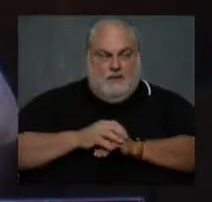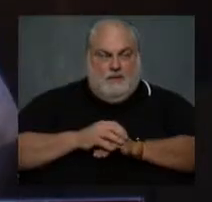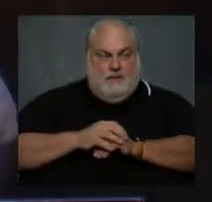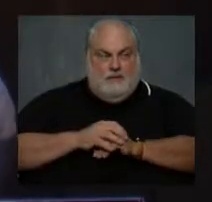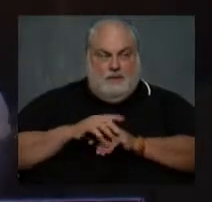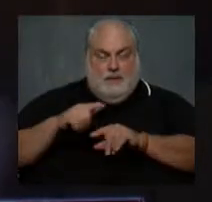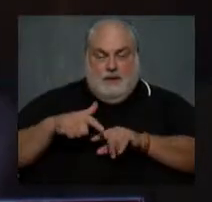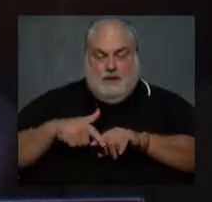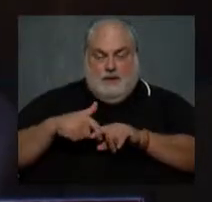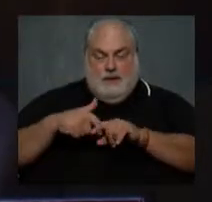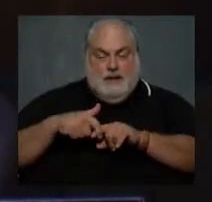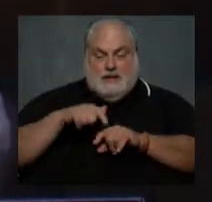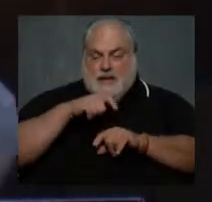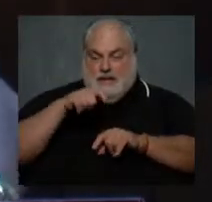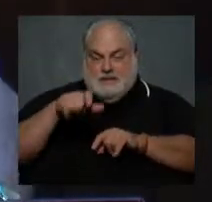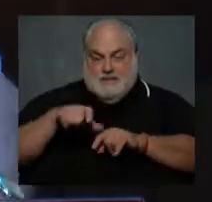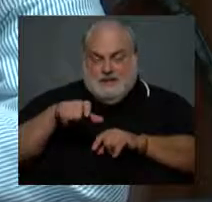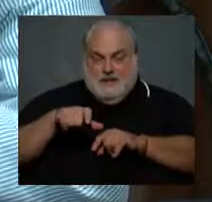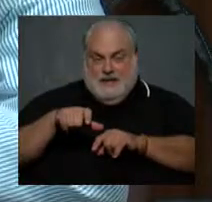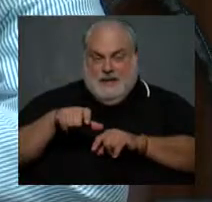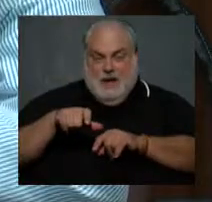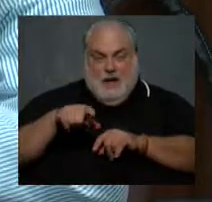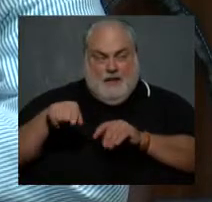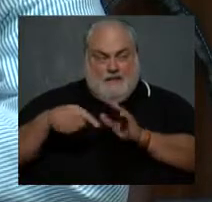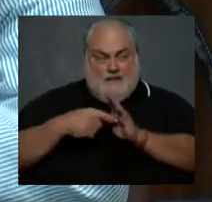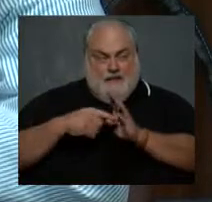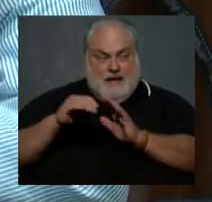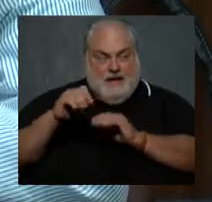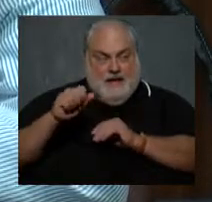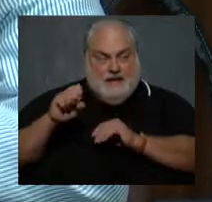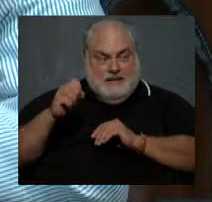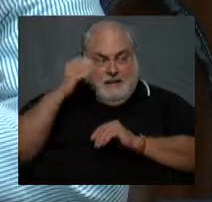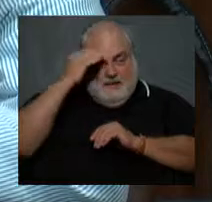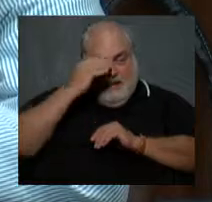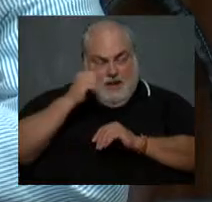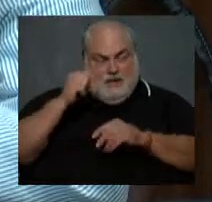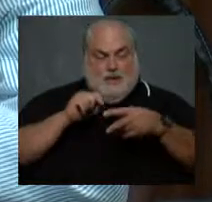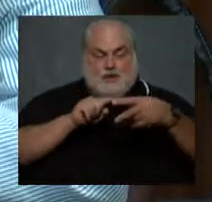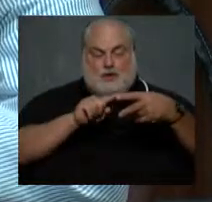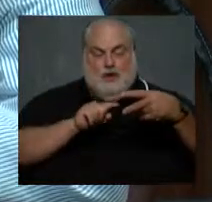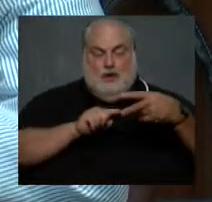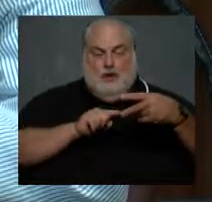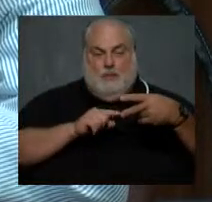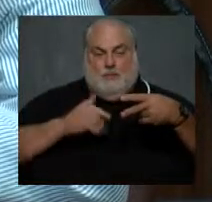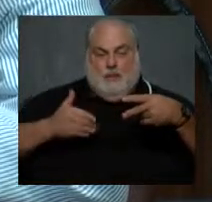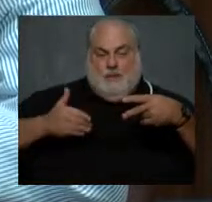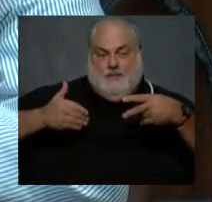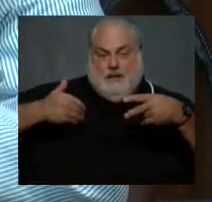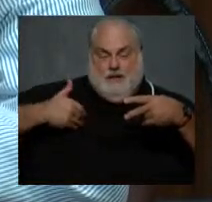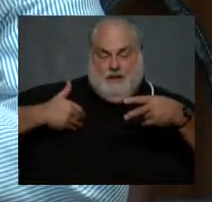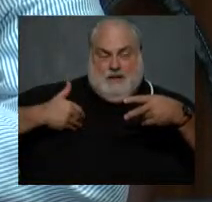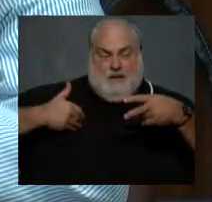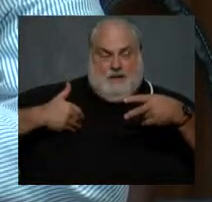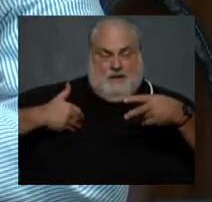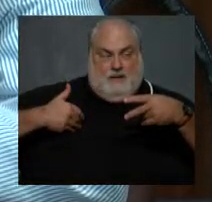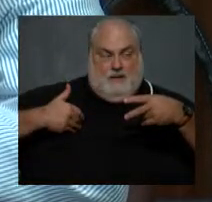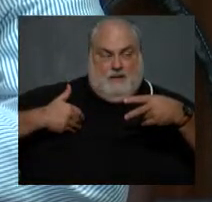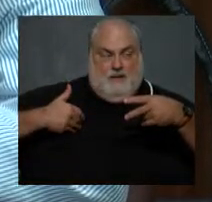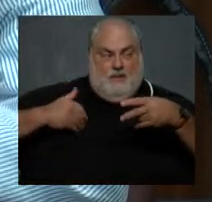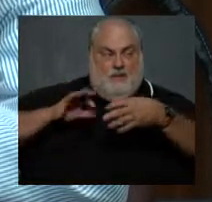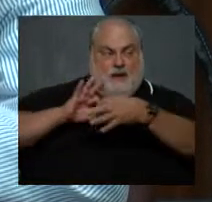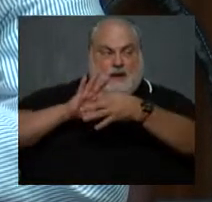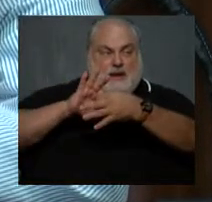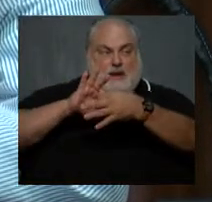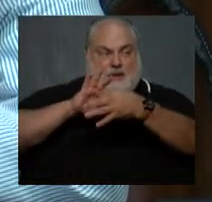the bylaws to. Not necessarily on this case, because the two of the previous deferrals were